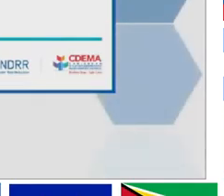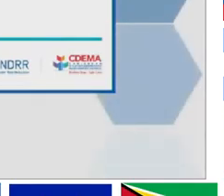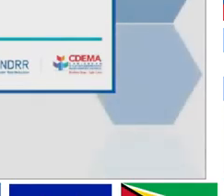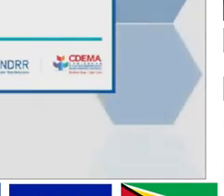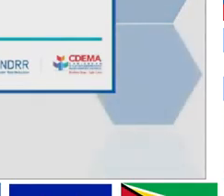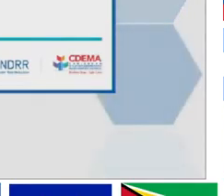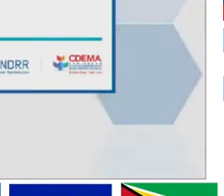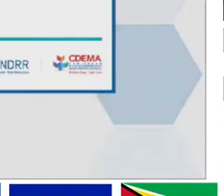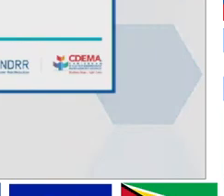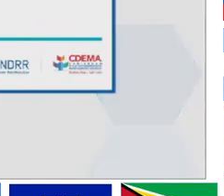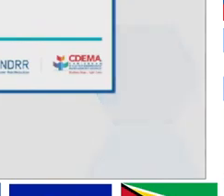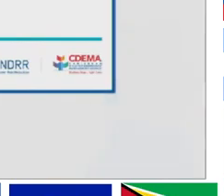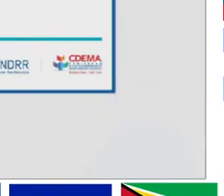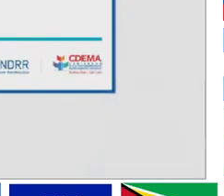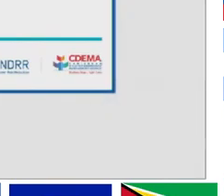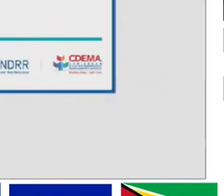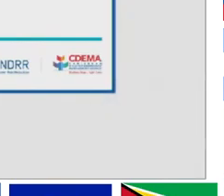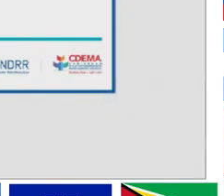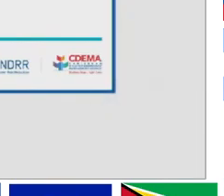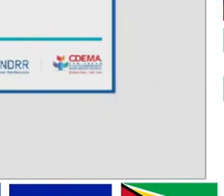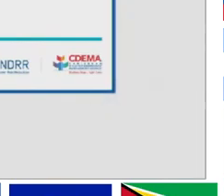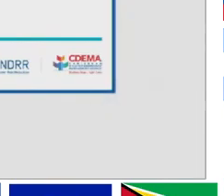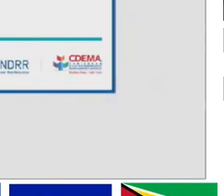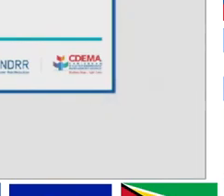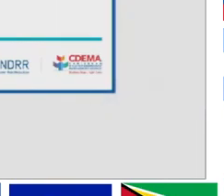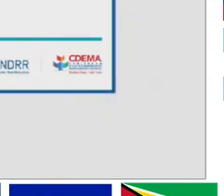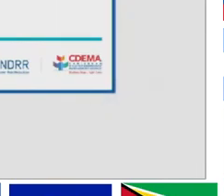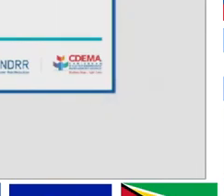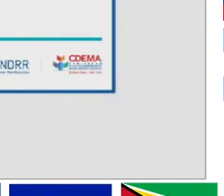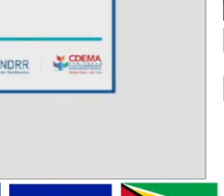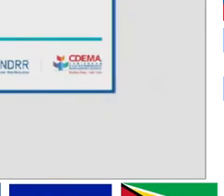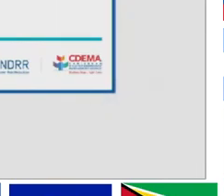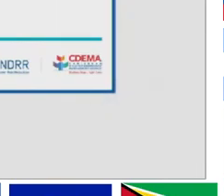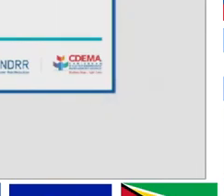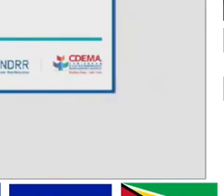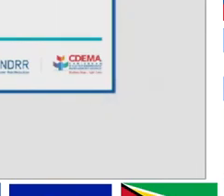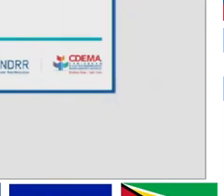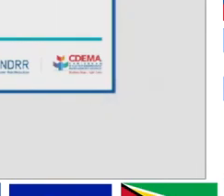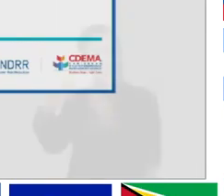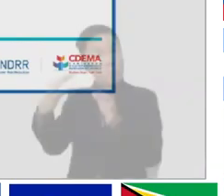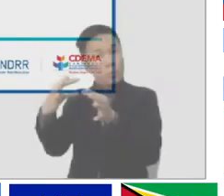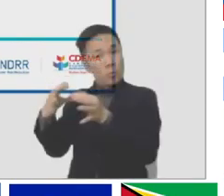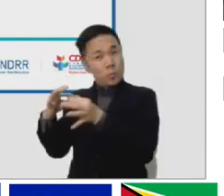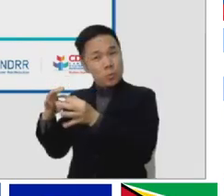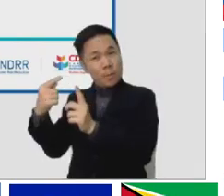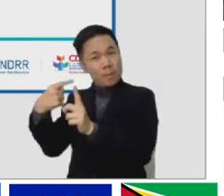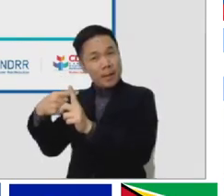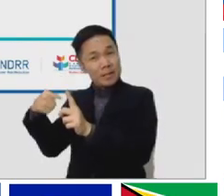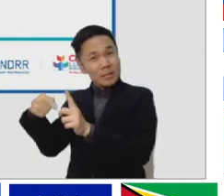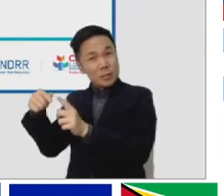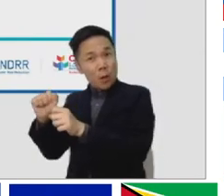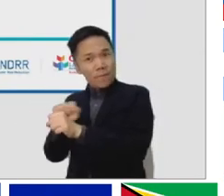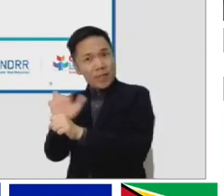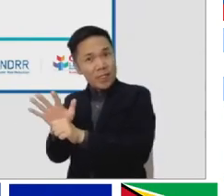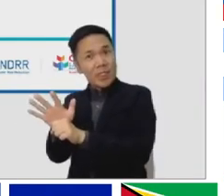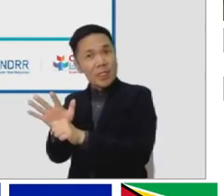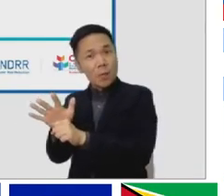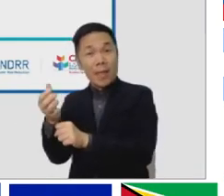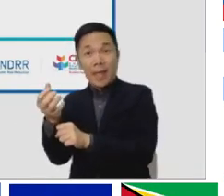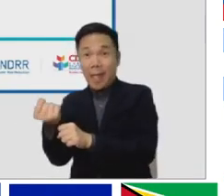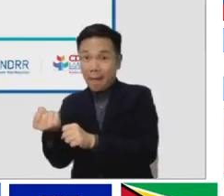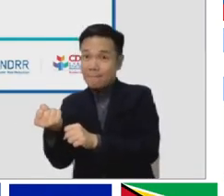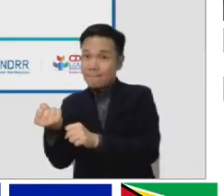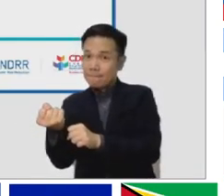coordination center. And specifically as it related to COVID-19, we established a new cell within